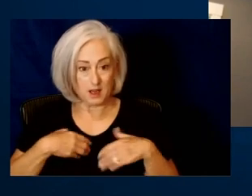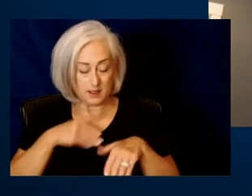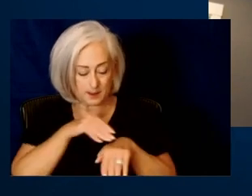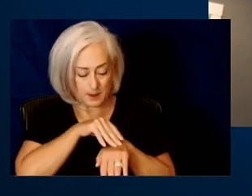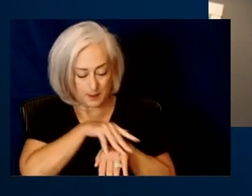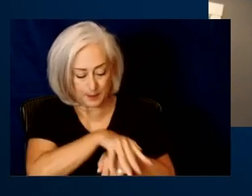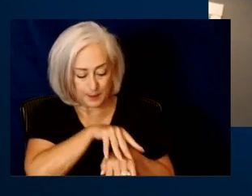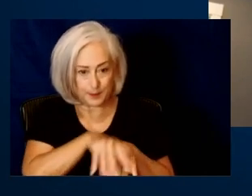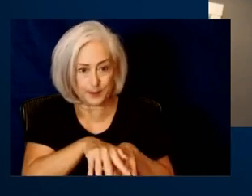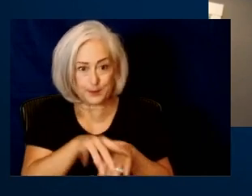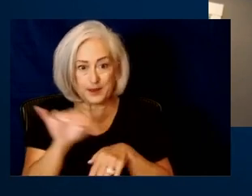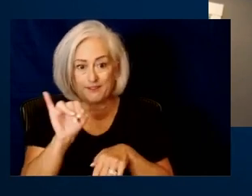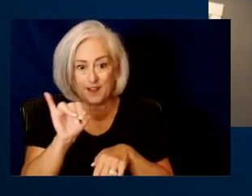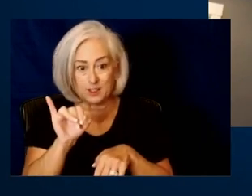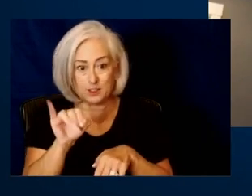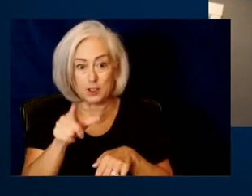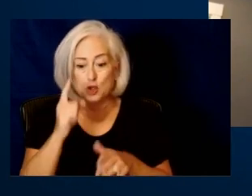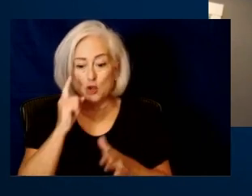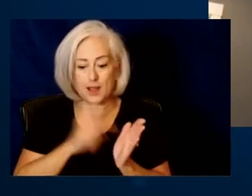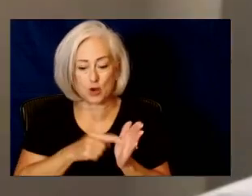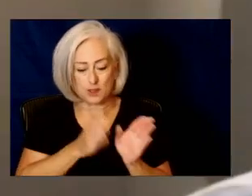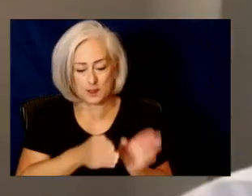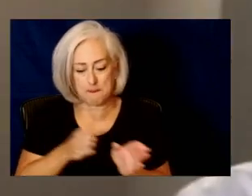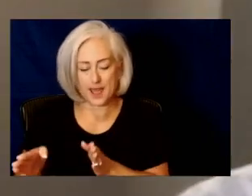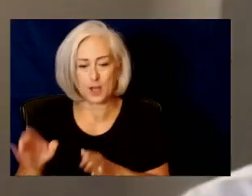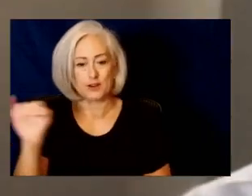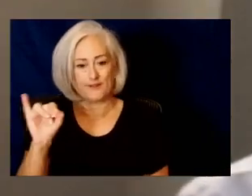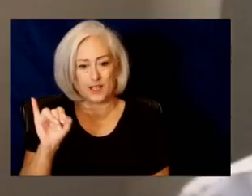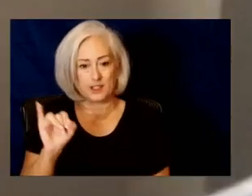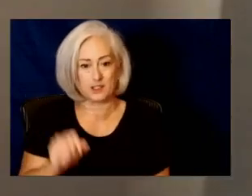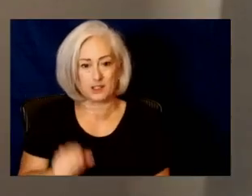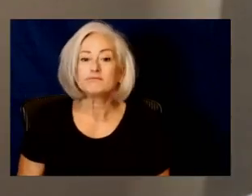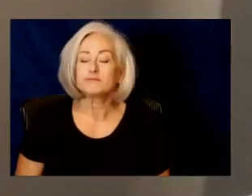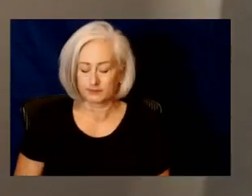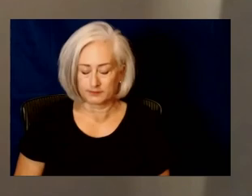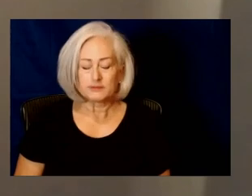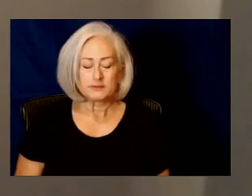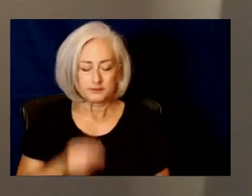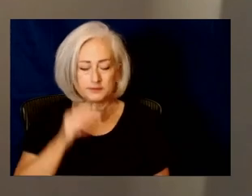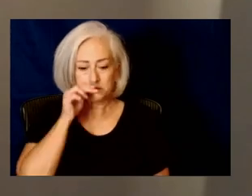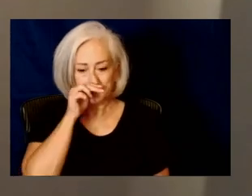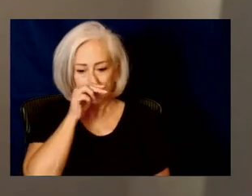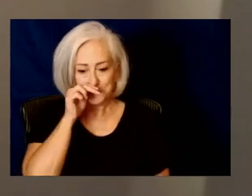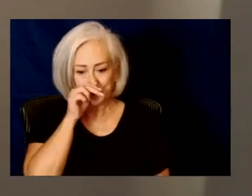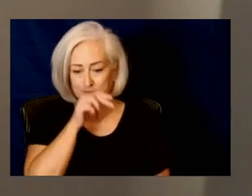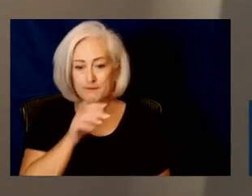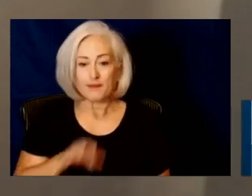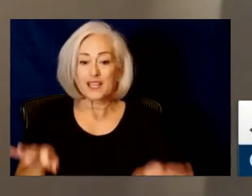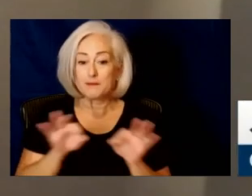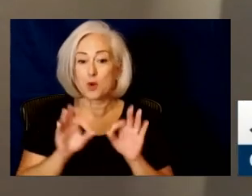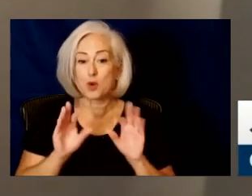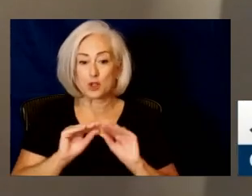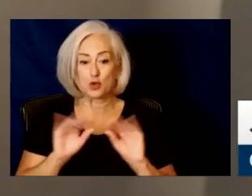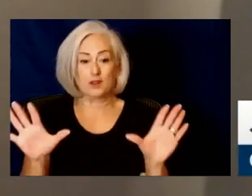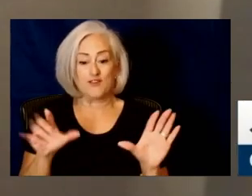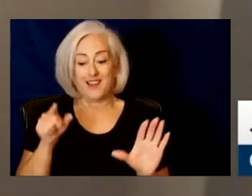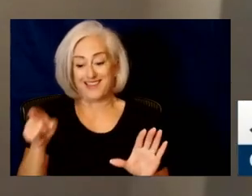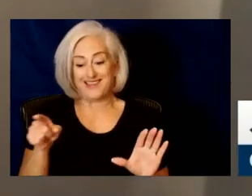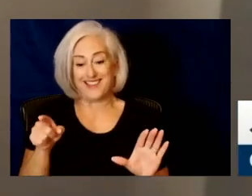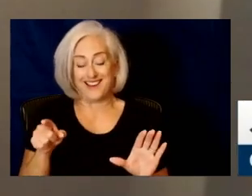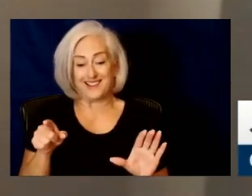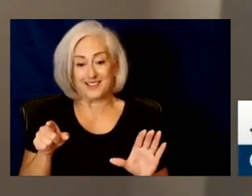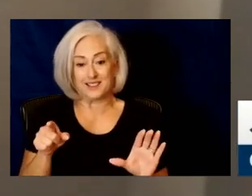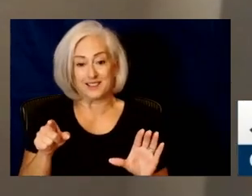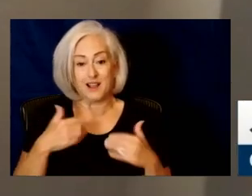that. Yeah, that's right. And I think it's important to clarify, you know, this lung cancer screening program,